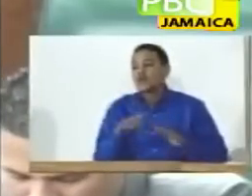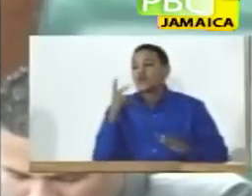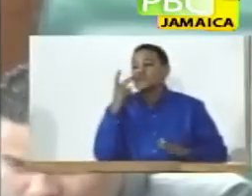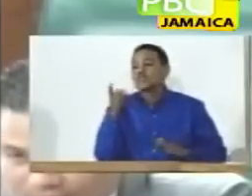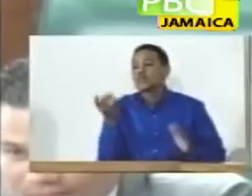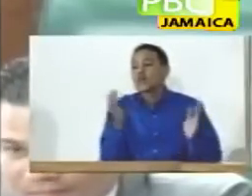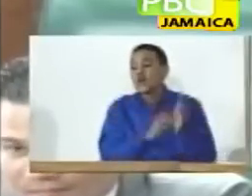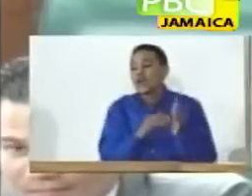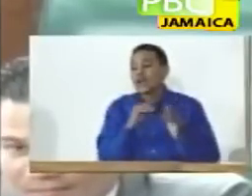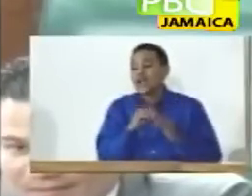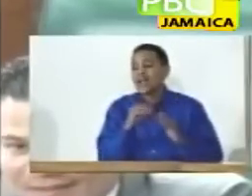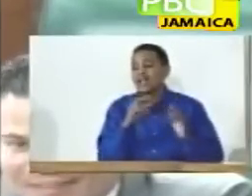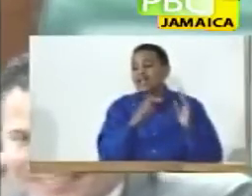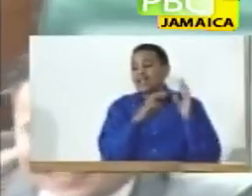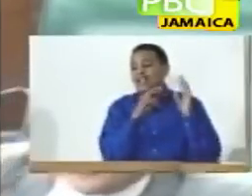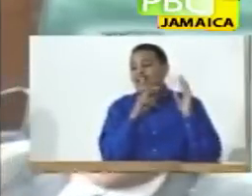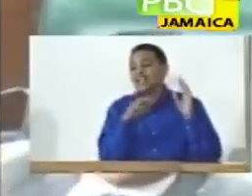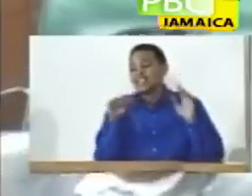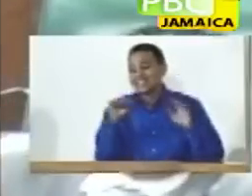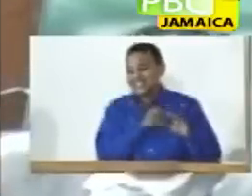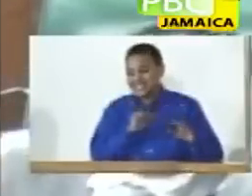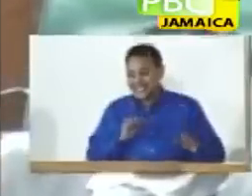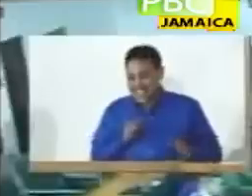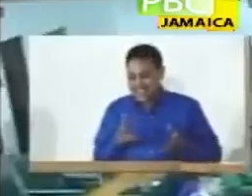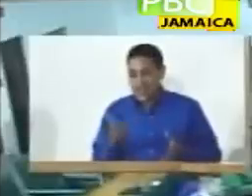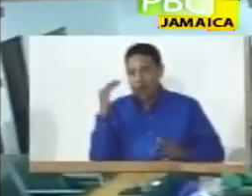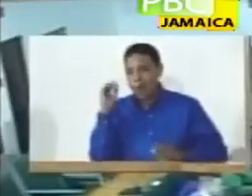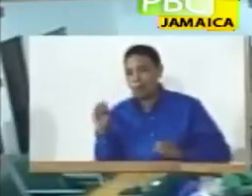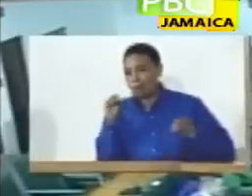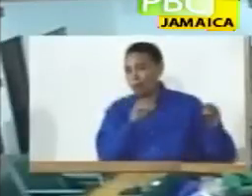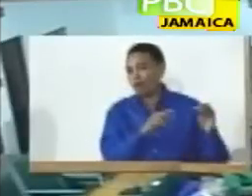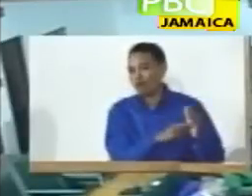again in the upper house. Thank you so much.